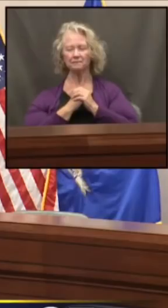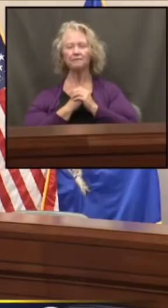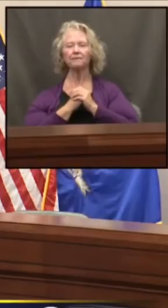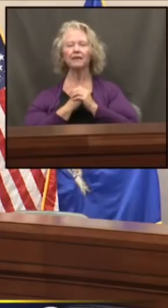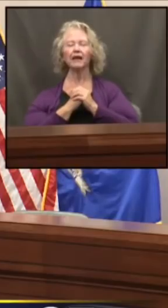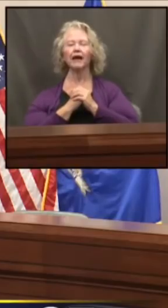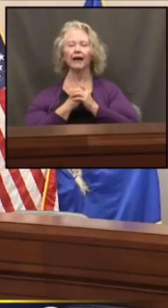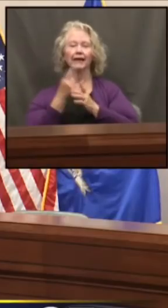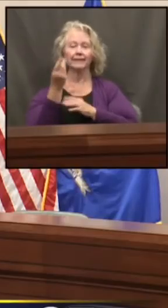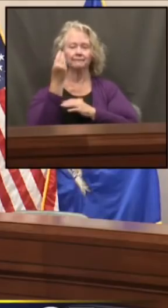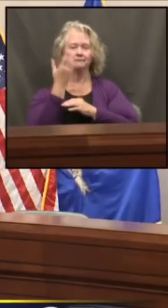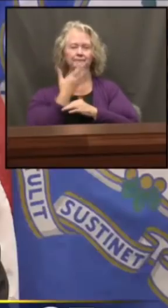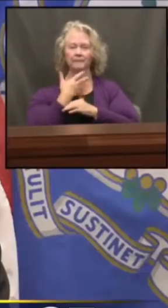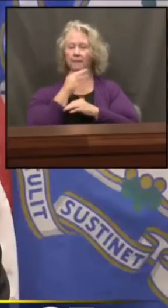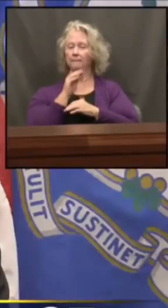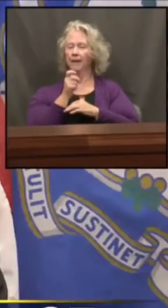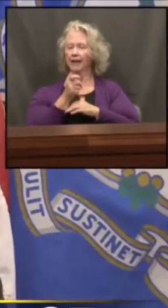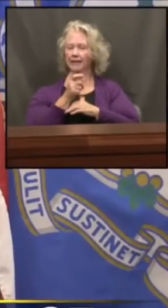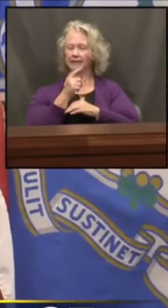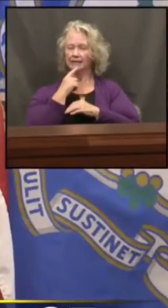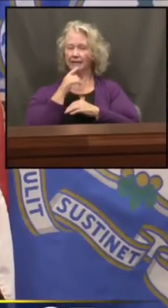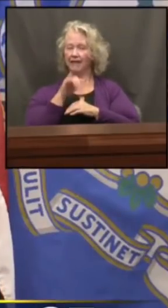All right, I got the signal here from Max. That's